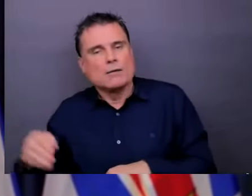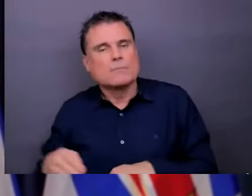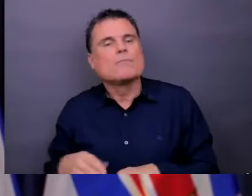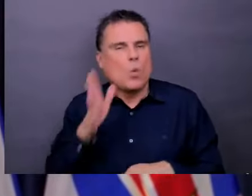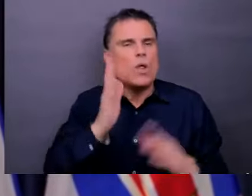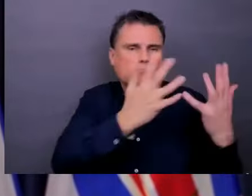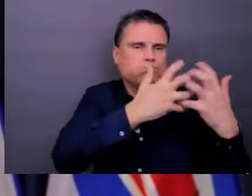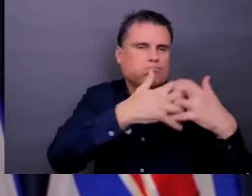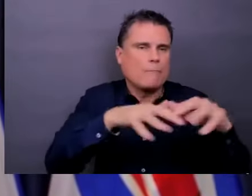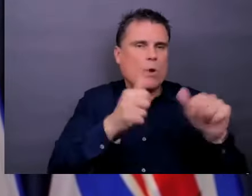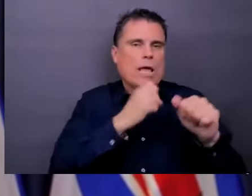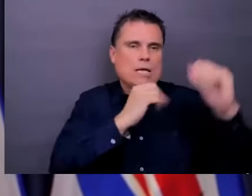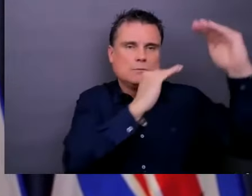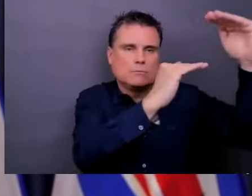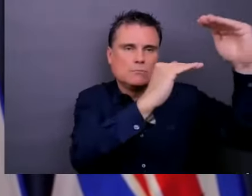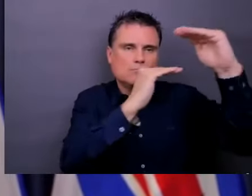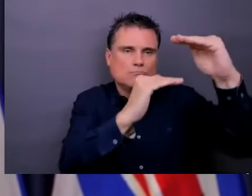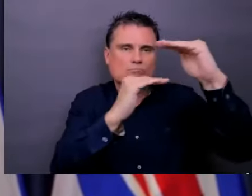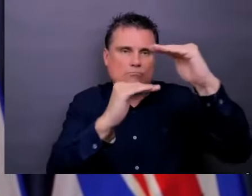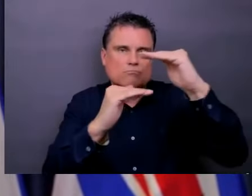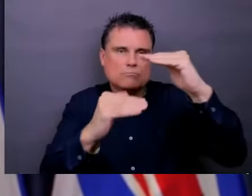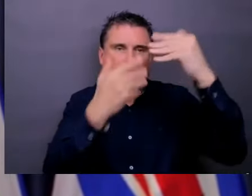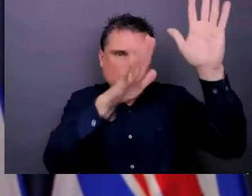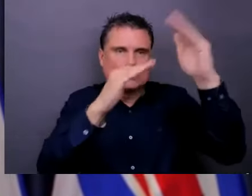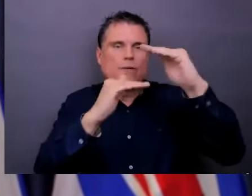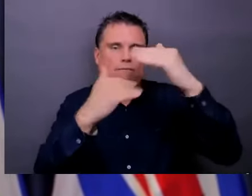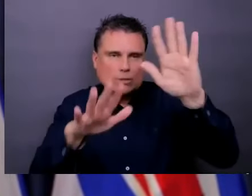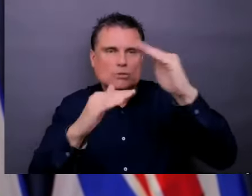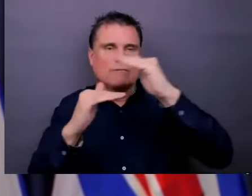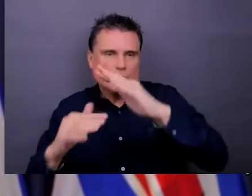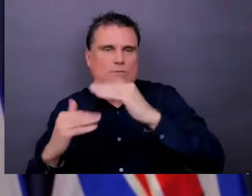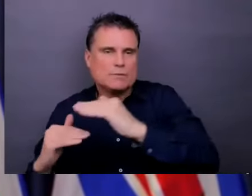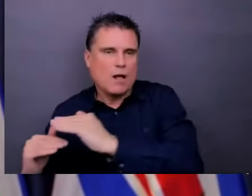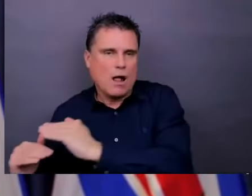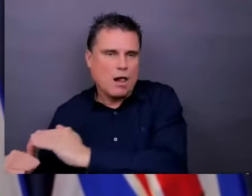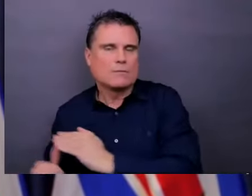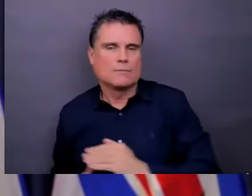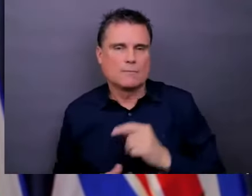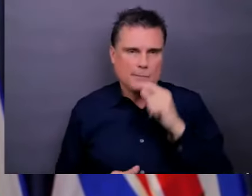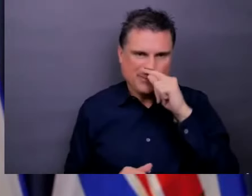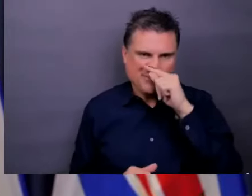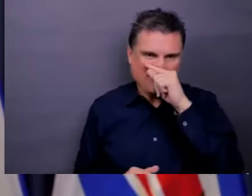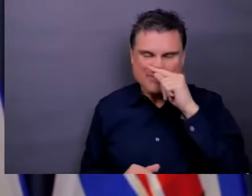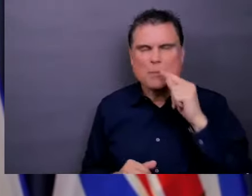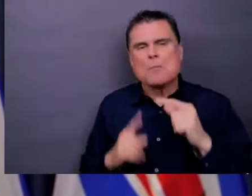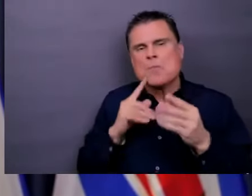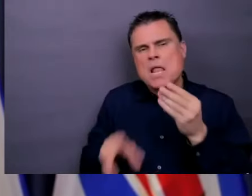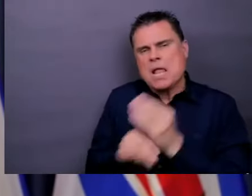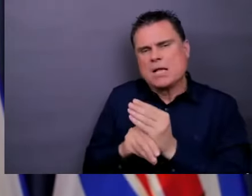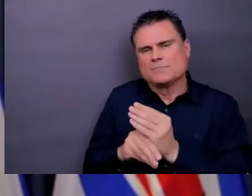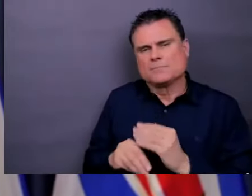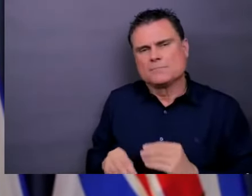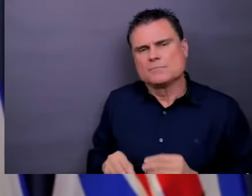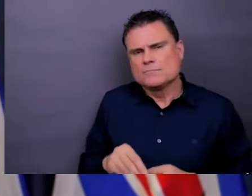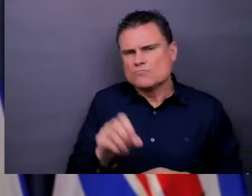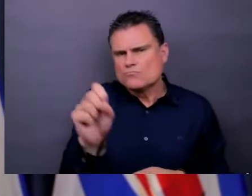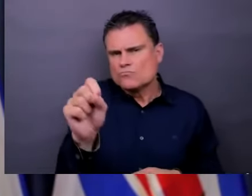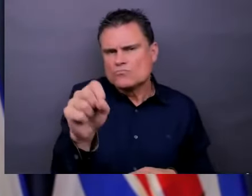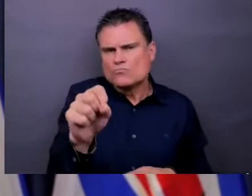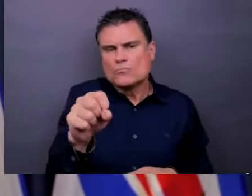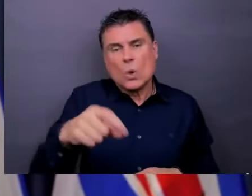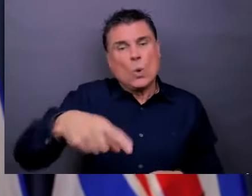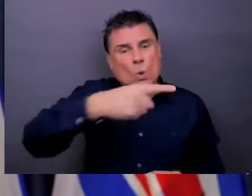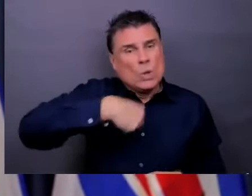that gets vaccinated in BC makes everyone else safer in BC. So we'd like to have more. And as you can tell, the vaccine that we